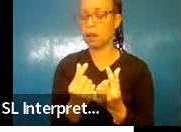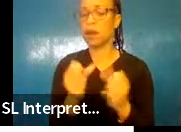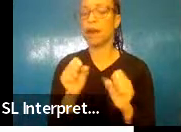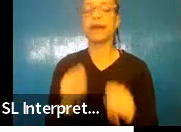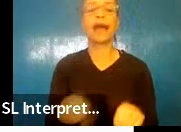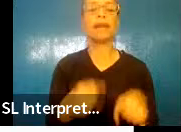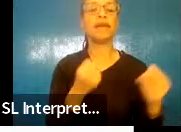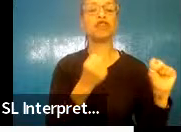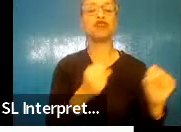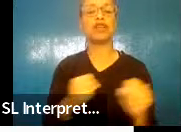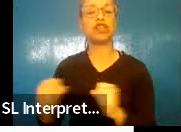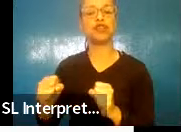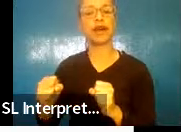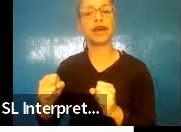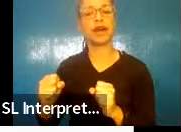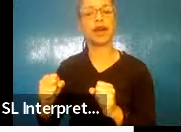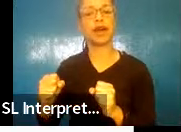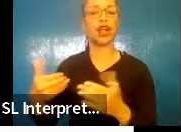refresh.